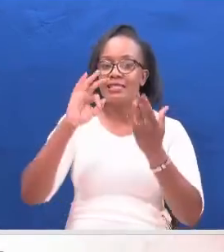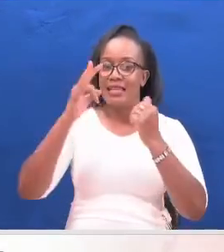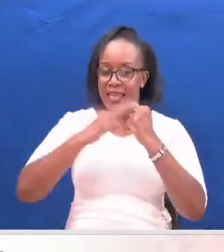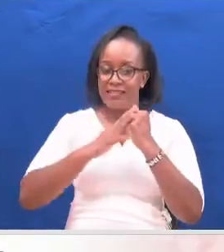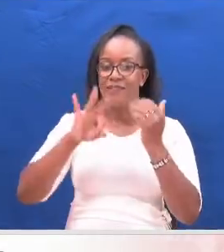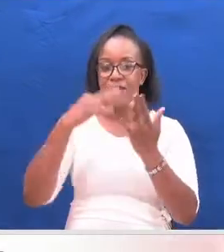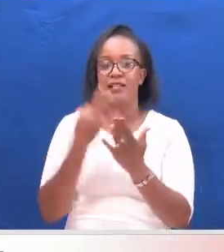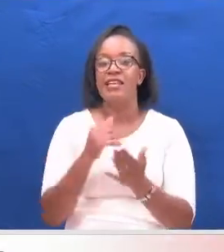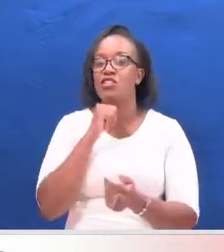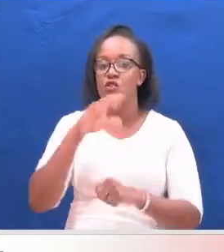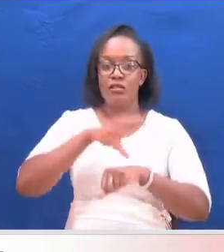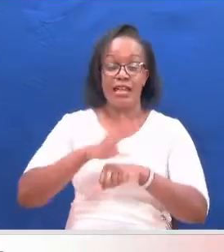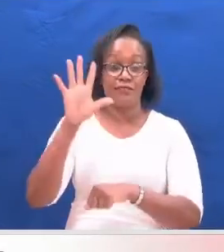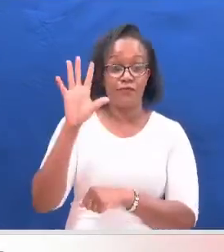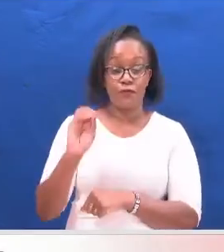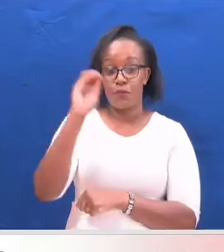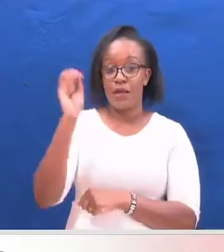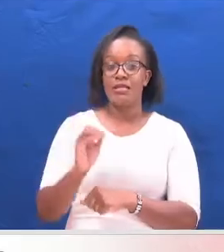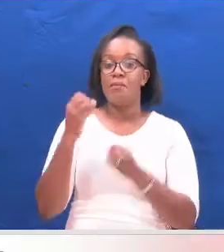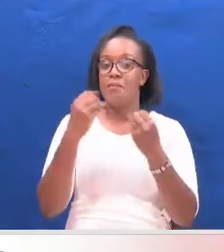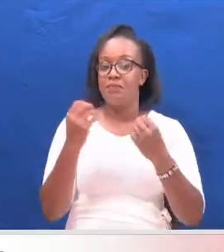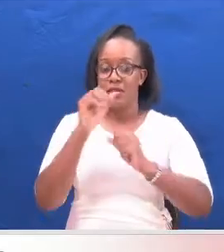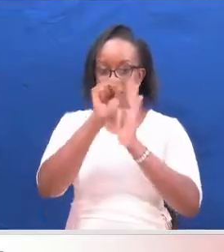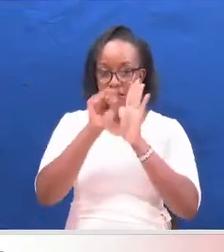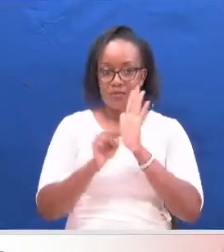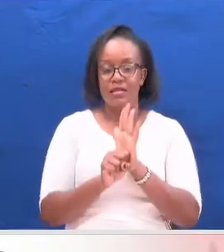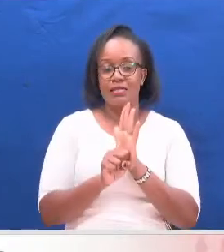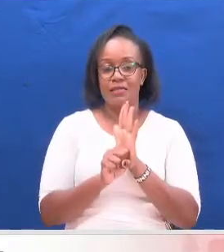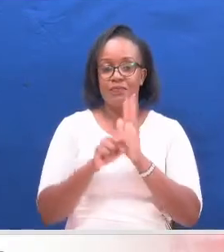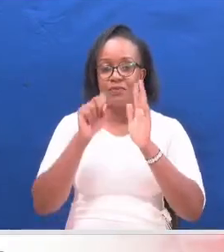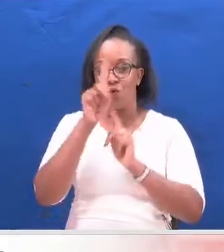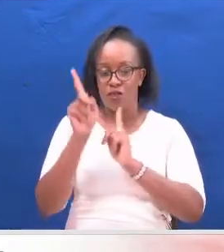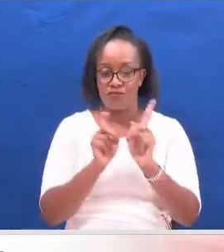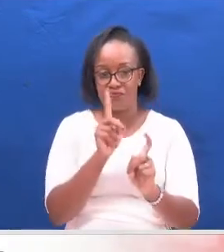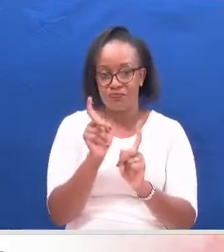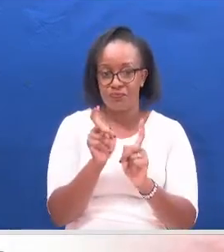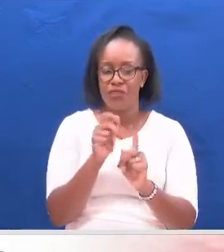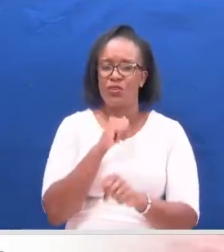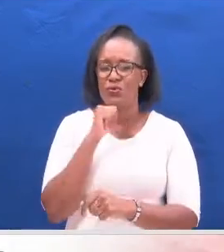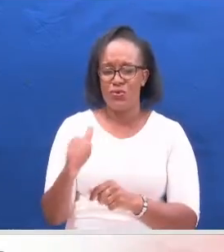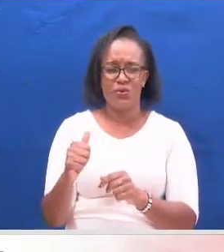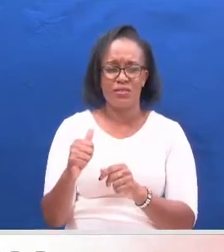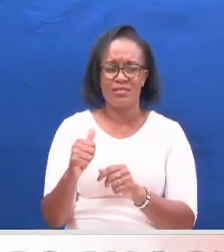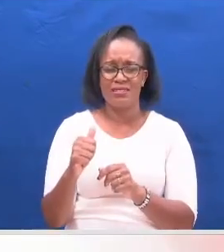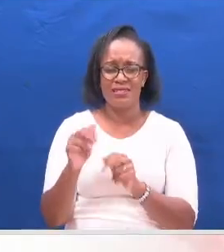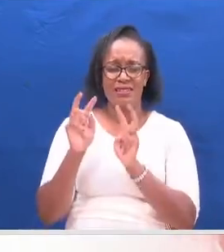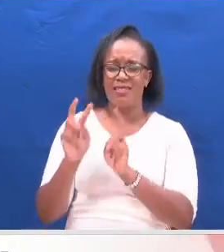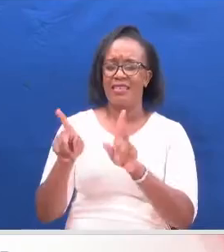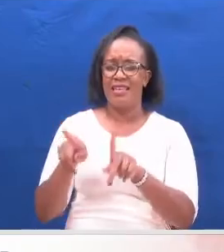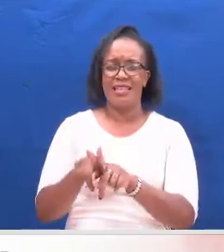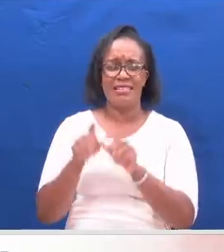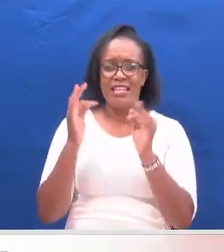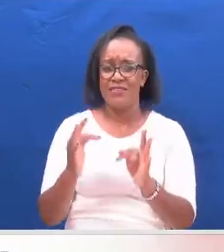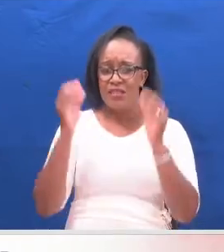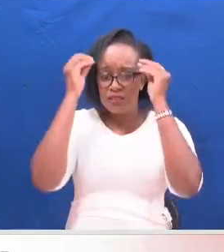attain the minimum of 50% in most of the subject assessed. Don't let it look as if the children were assessed yesterday, and